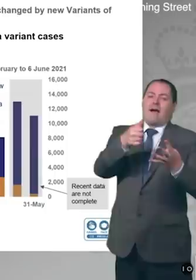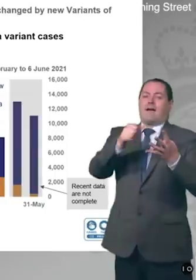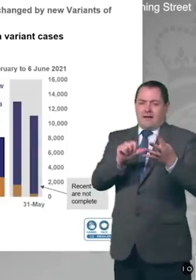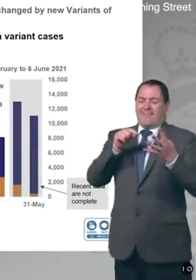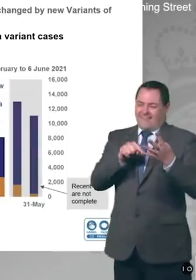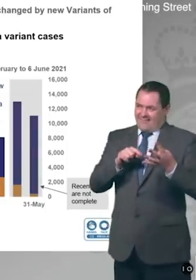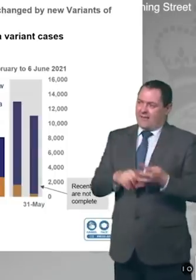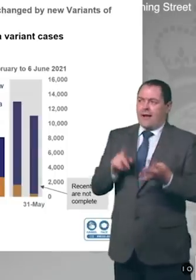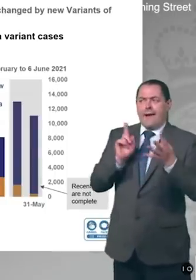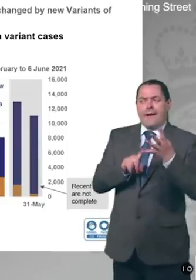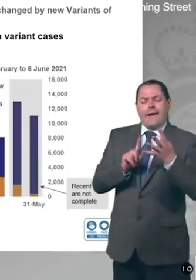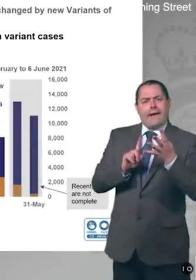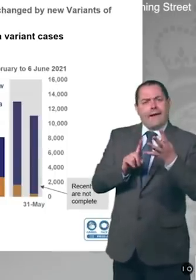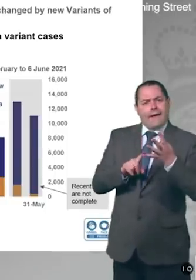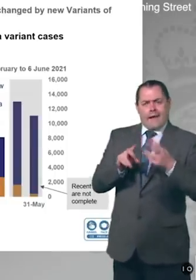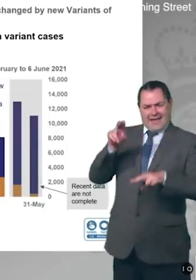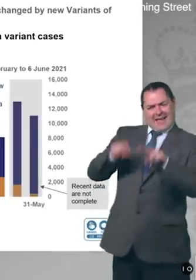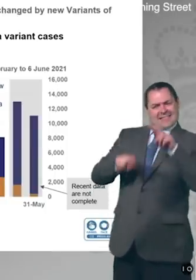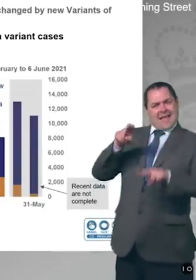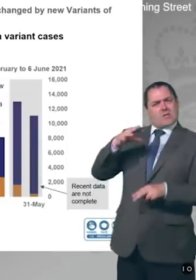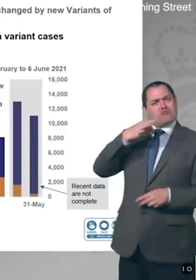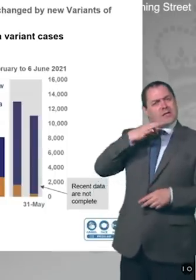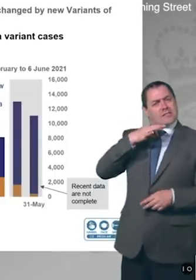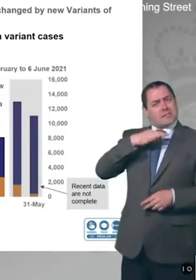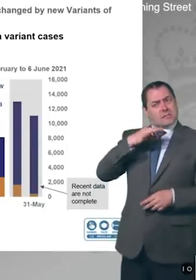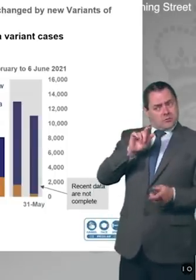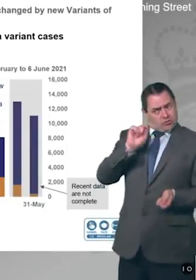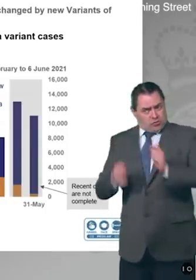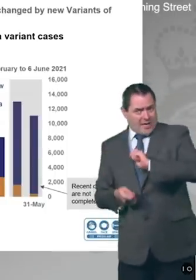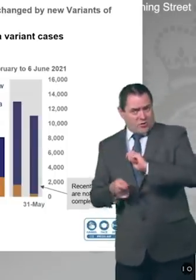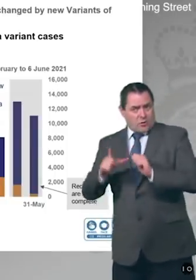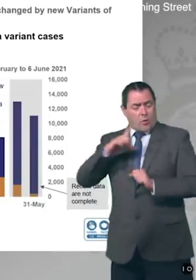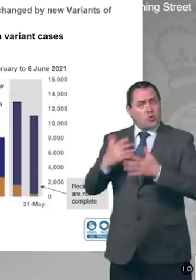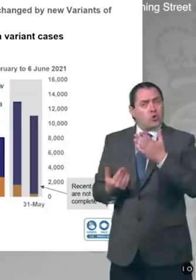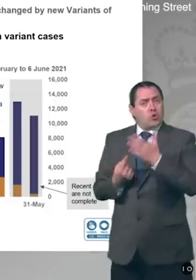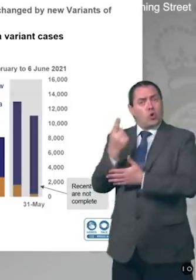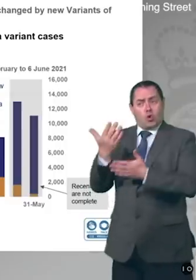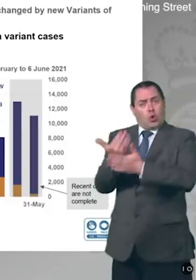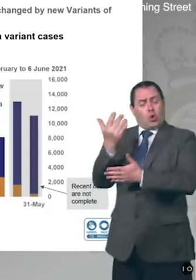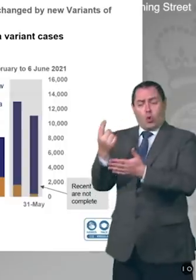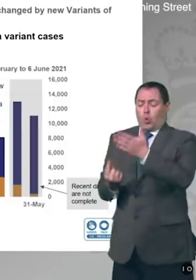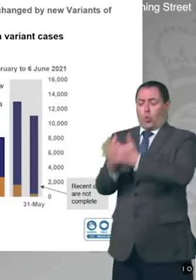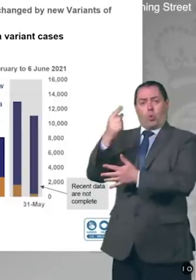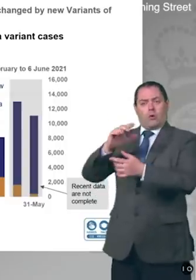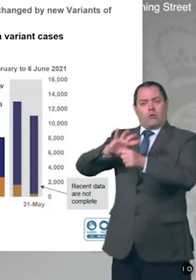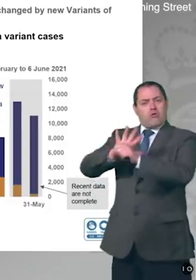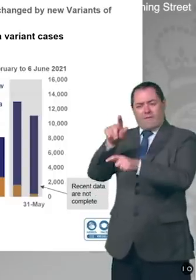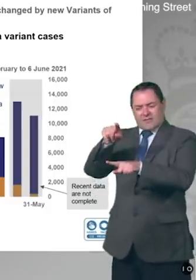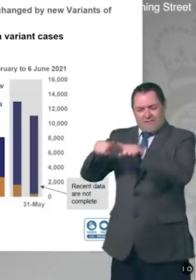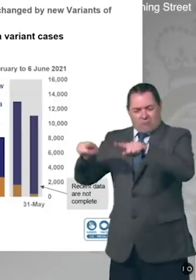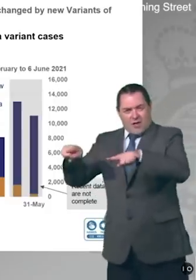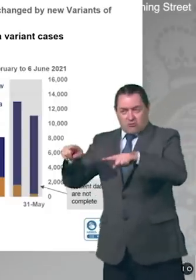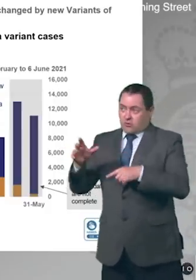our assessment of the risks been fundamentally changed by new variants of concern? And what this slide shows is, in the